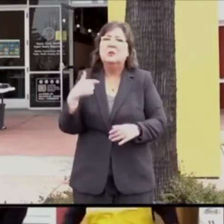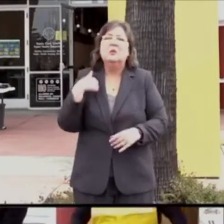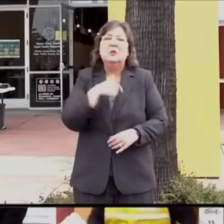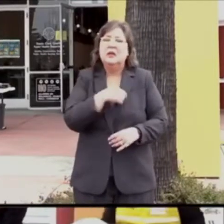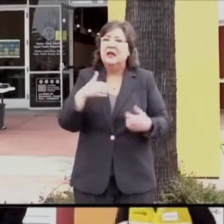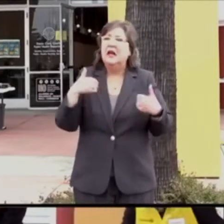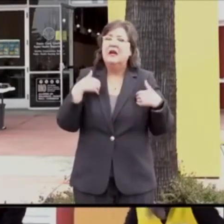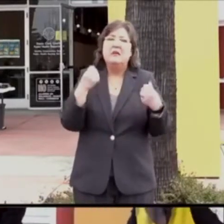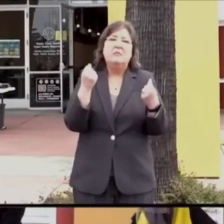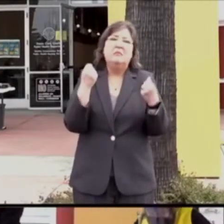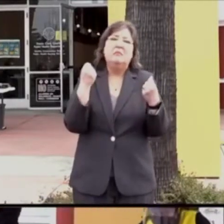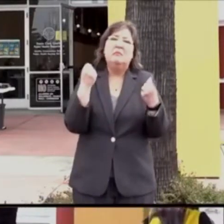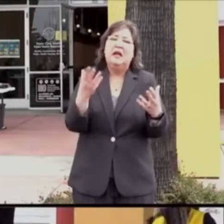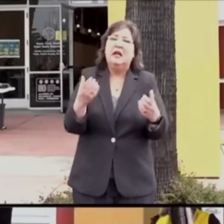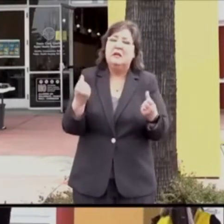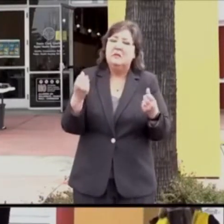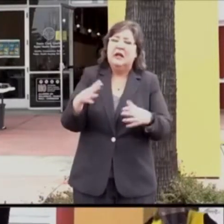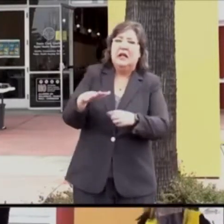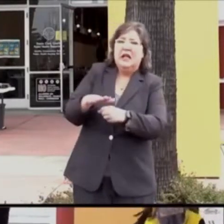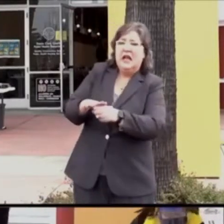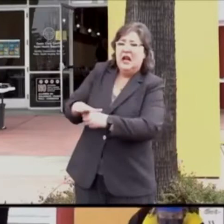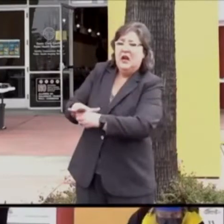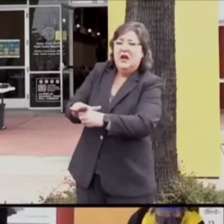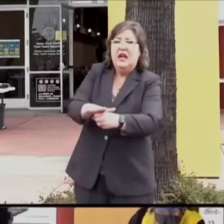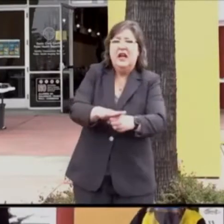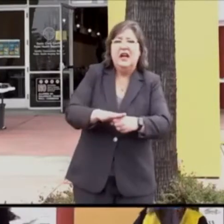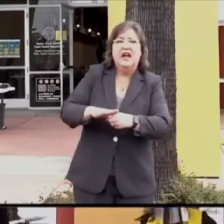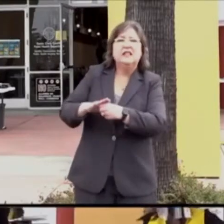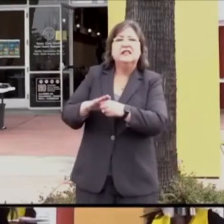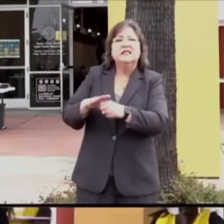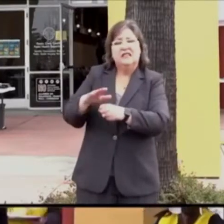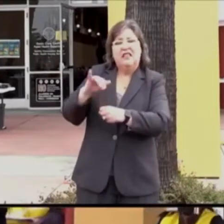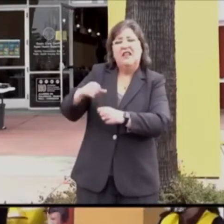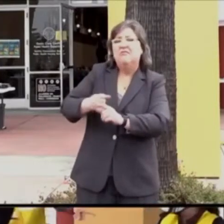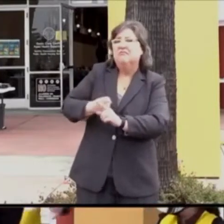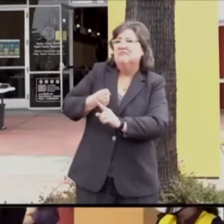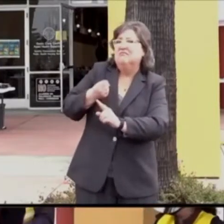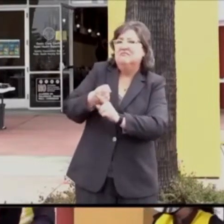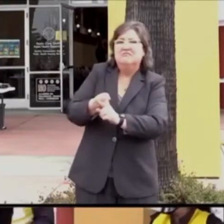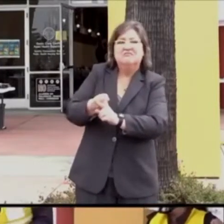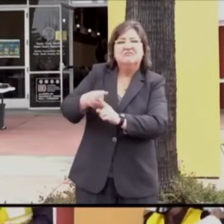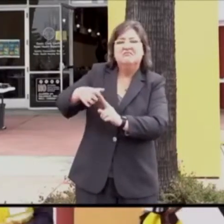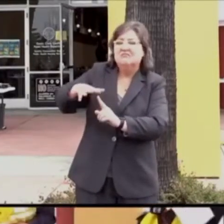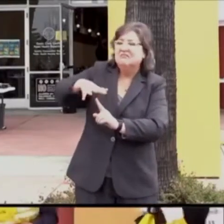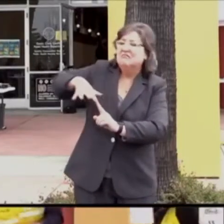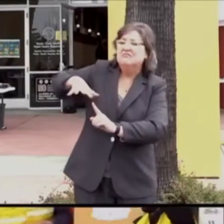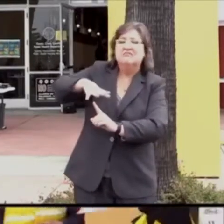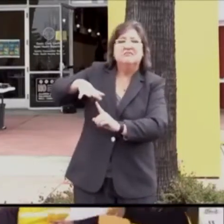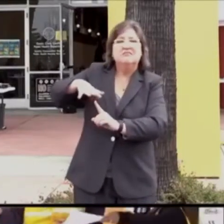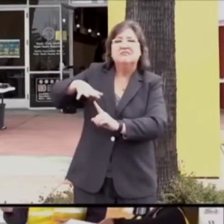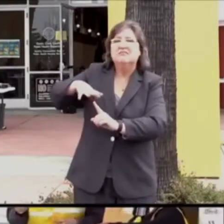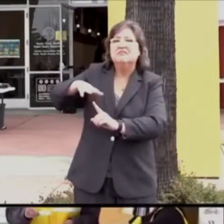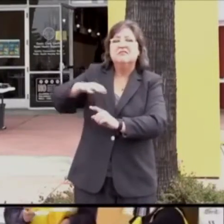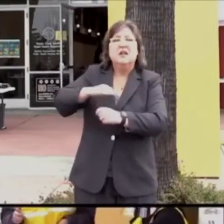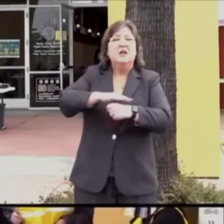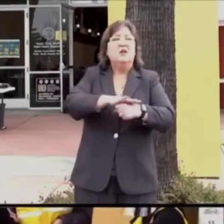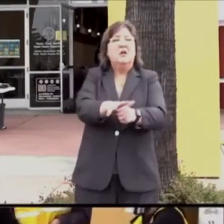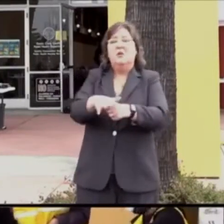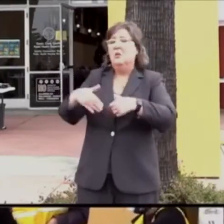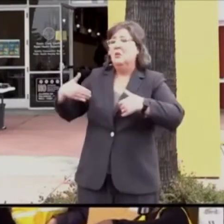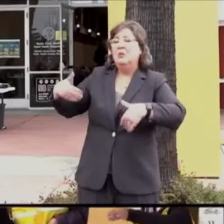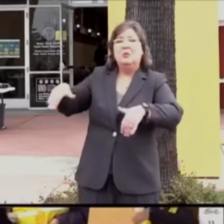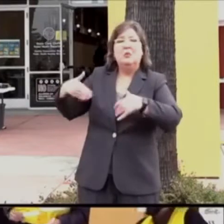many zip codes that are enormously impacted by COVID-19. And this gives us an opportunity to come right into the